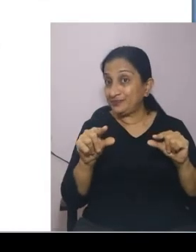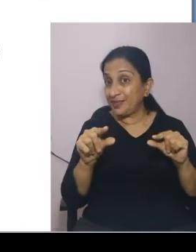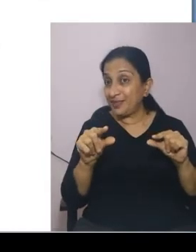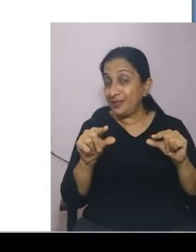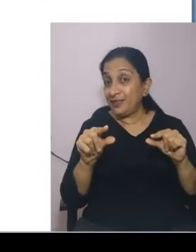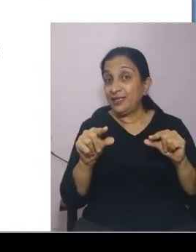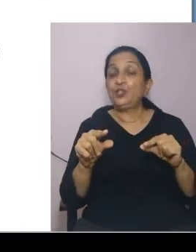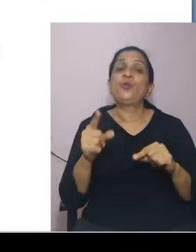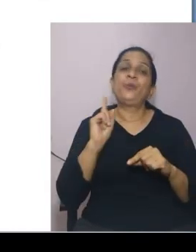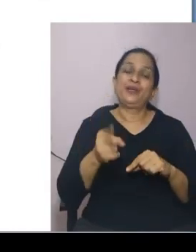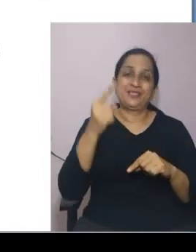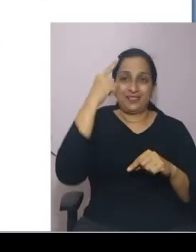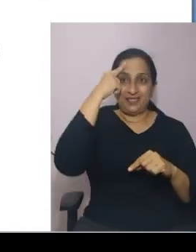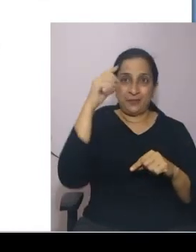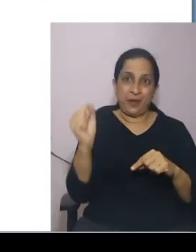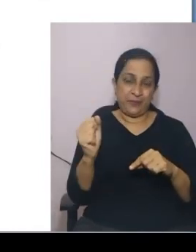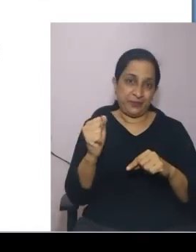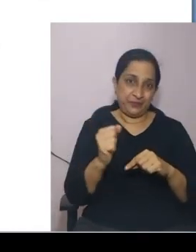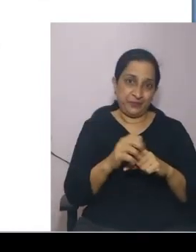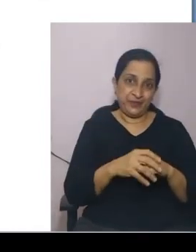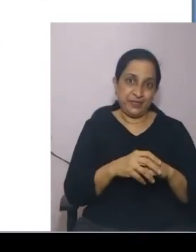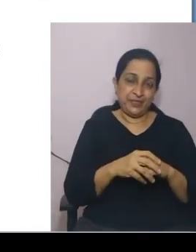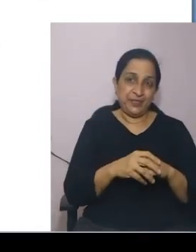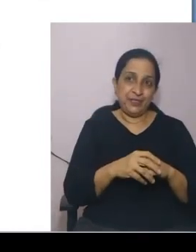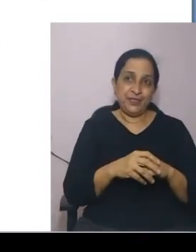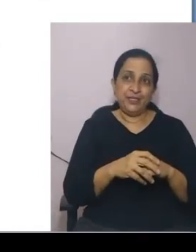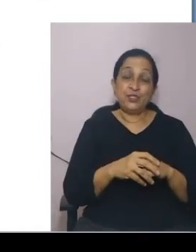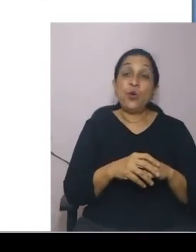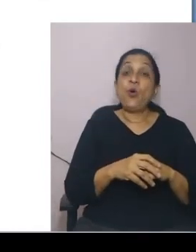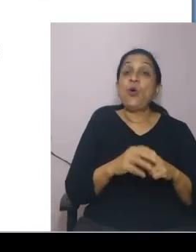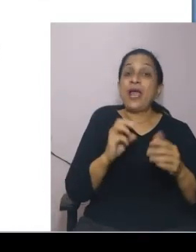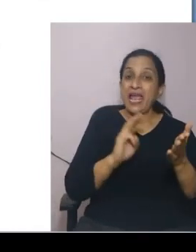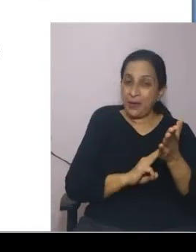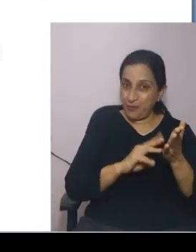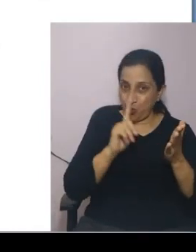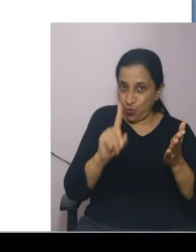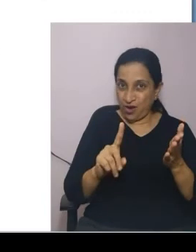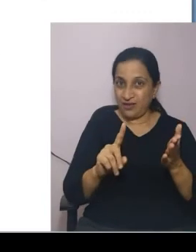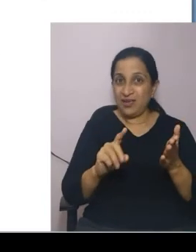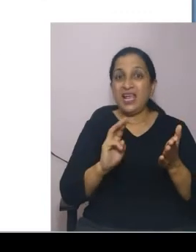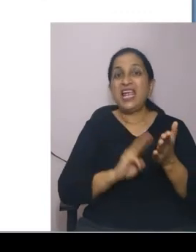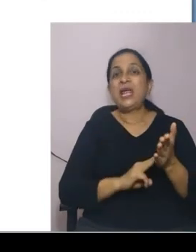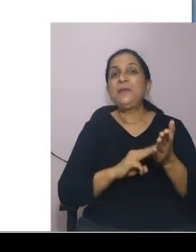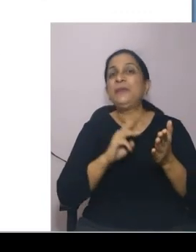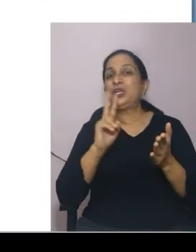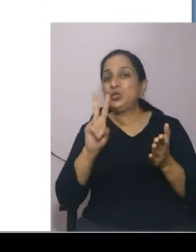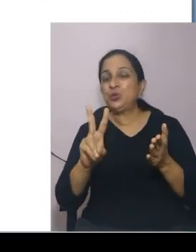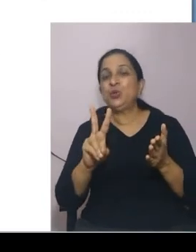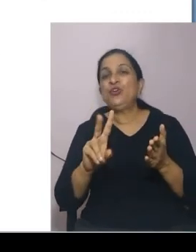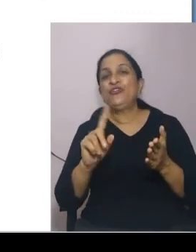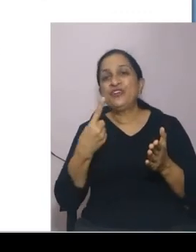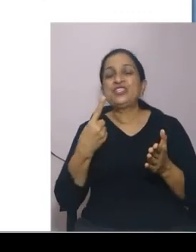Now remember, first you have to find the value of the ratio of m1 to m2.